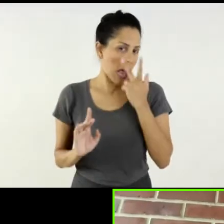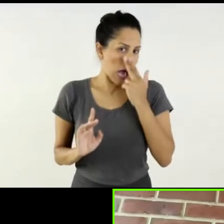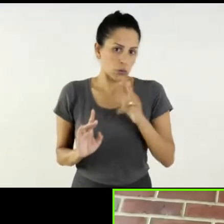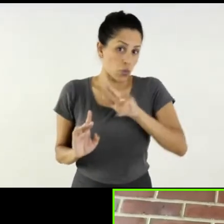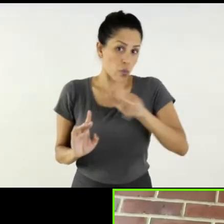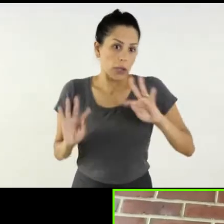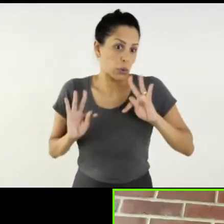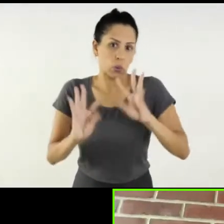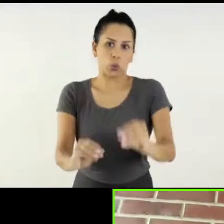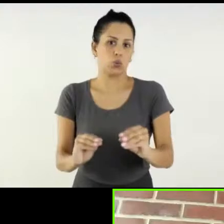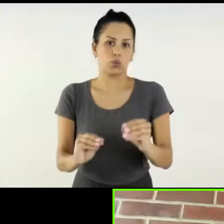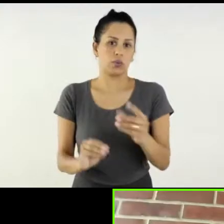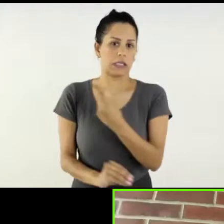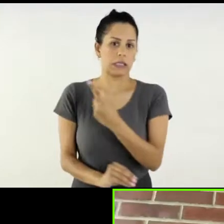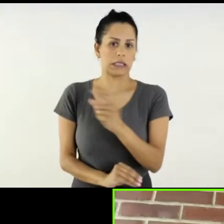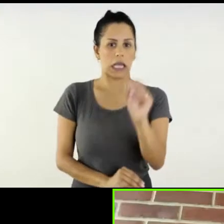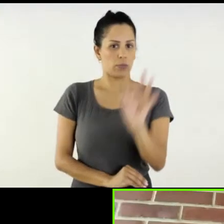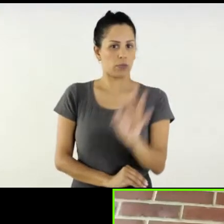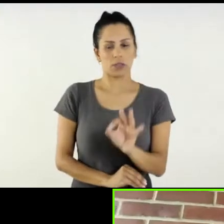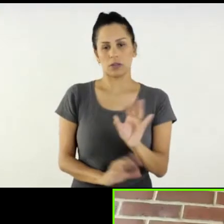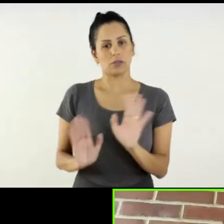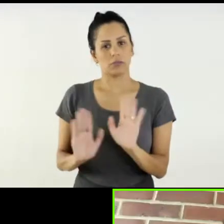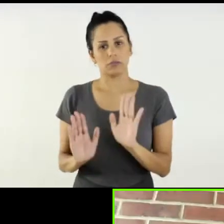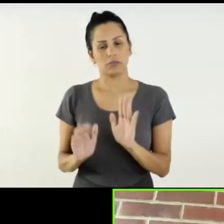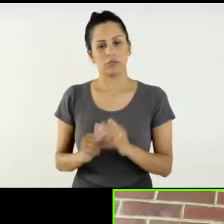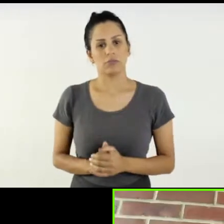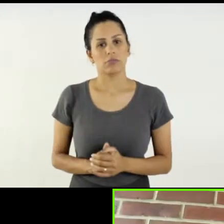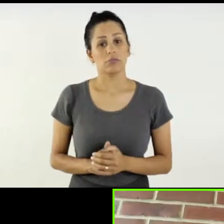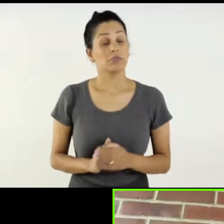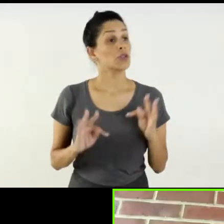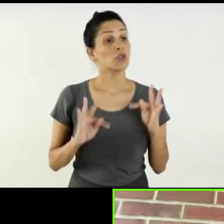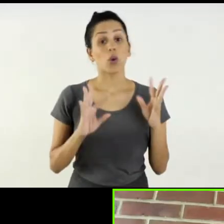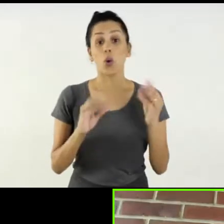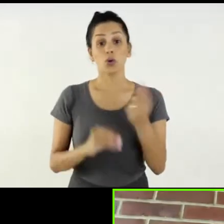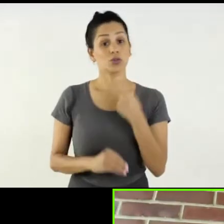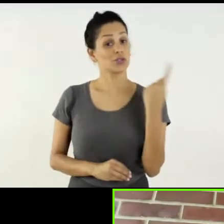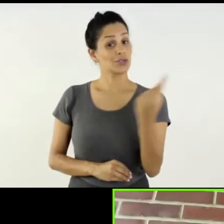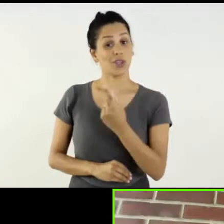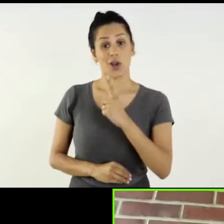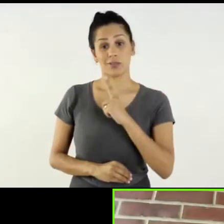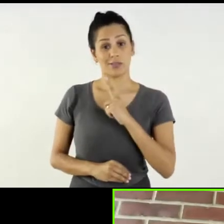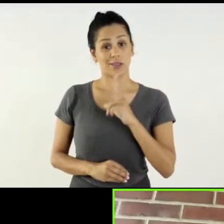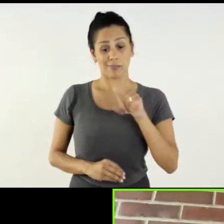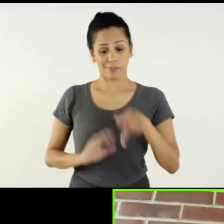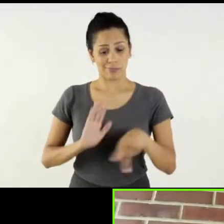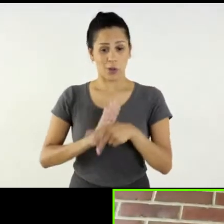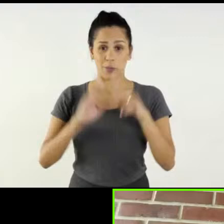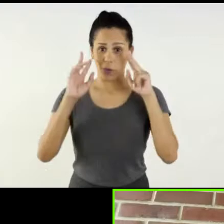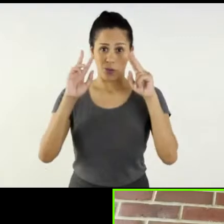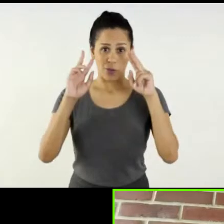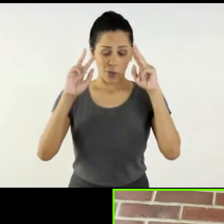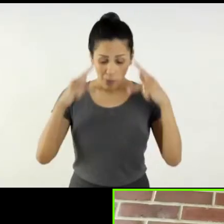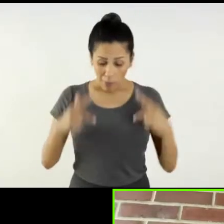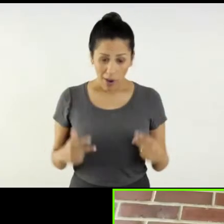We're all of us sort of nuanced and complicated human beings. Men can certainly be feminists, should be